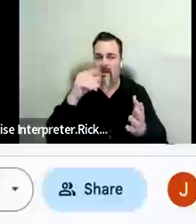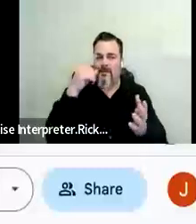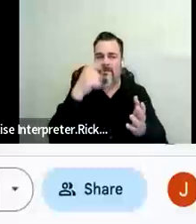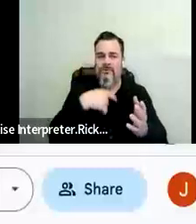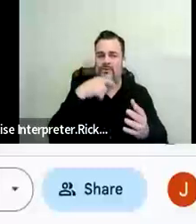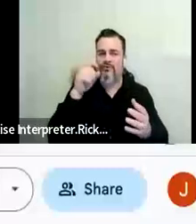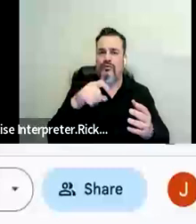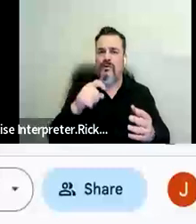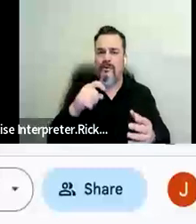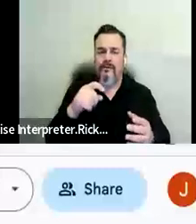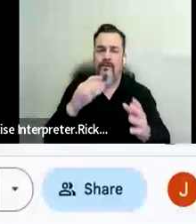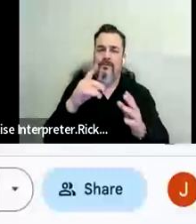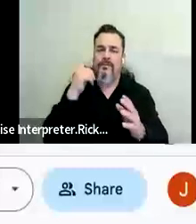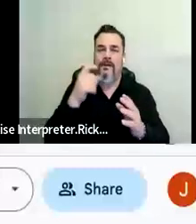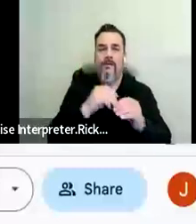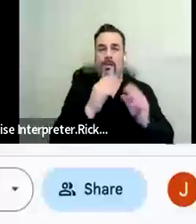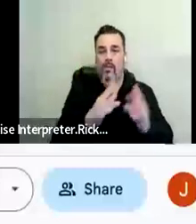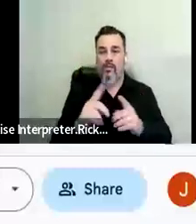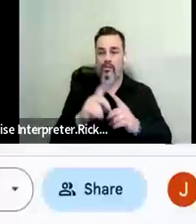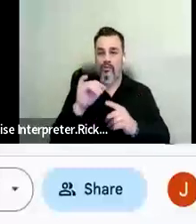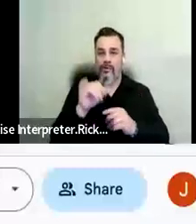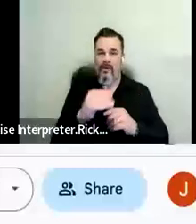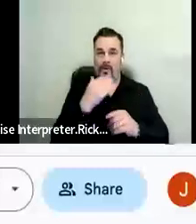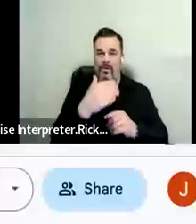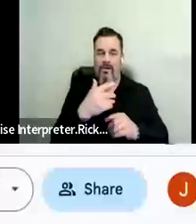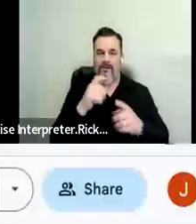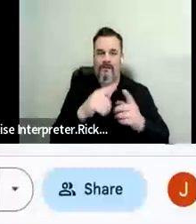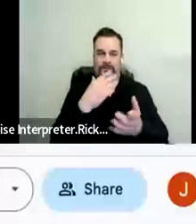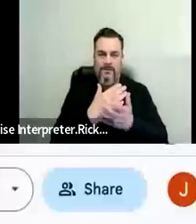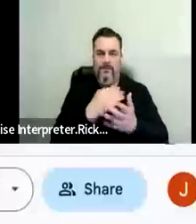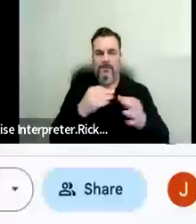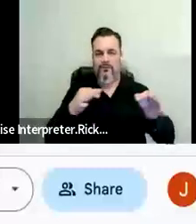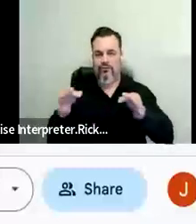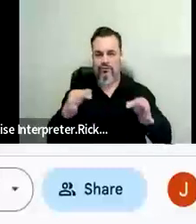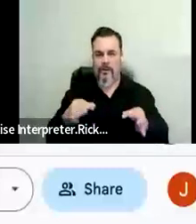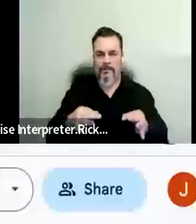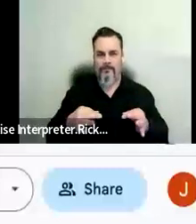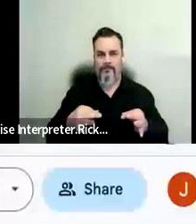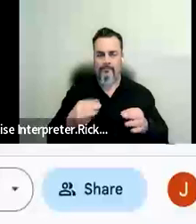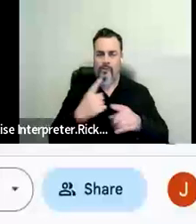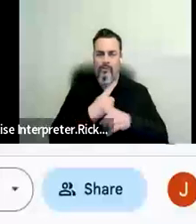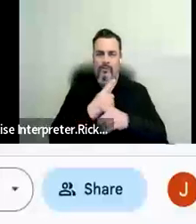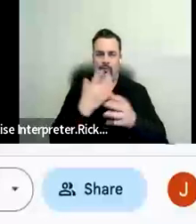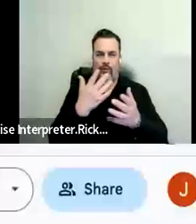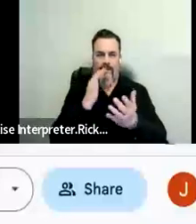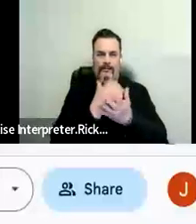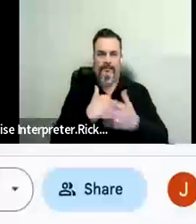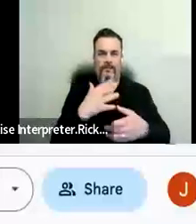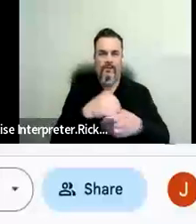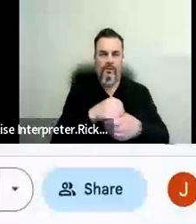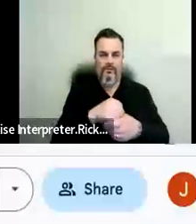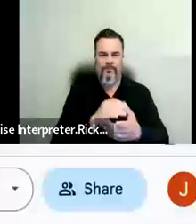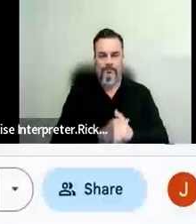shouldn't have, but because in order to do that well, I would want to stop and describe appropriately every image I've included.